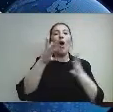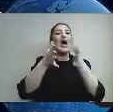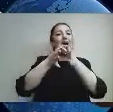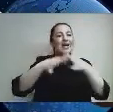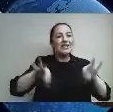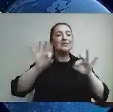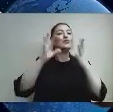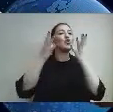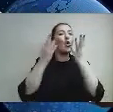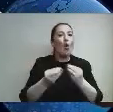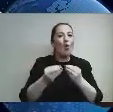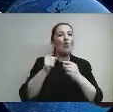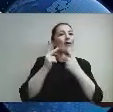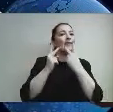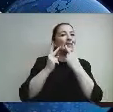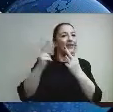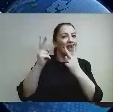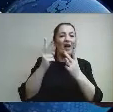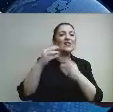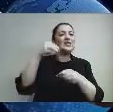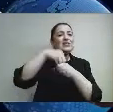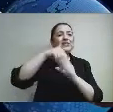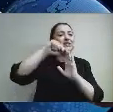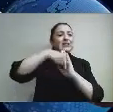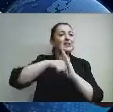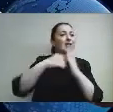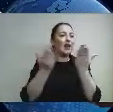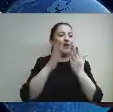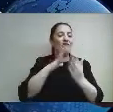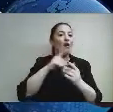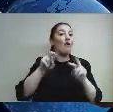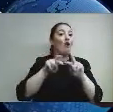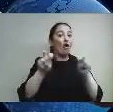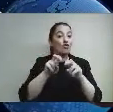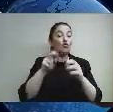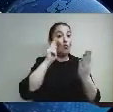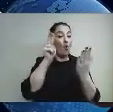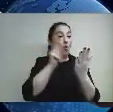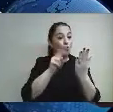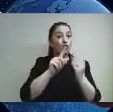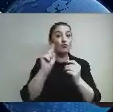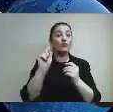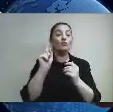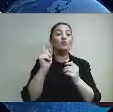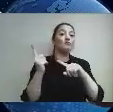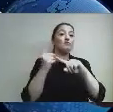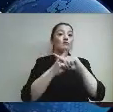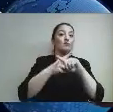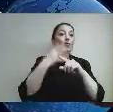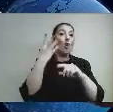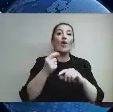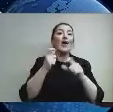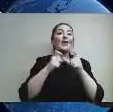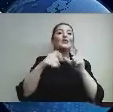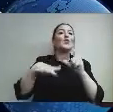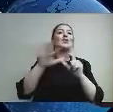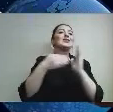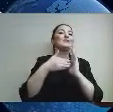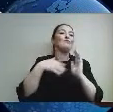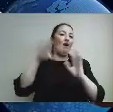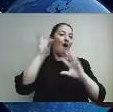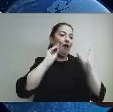contents. We studied them so that we can better understand what social entrepreneurship is. And then